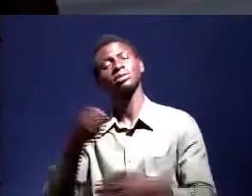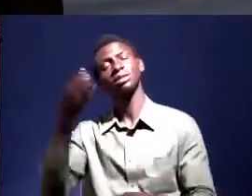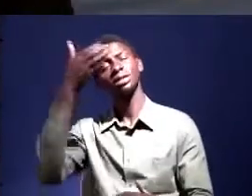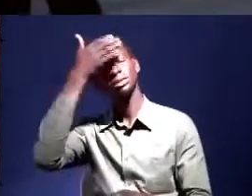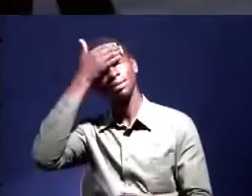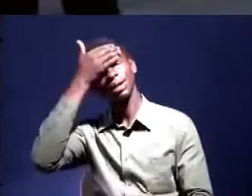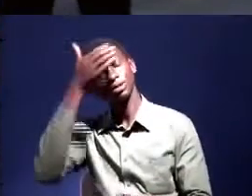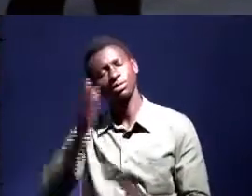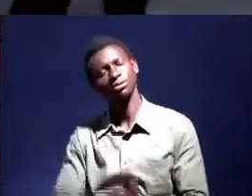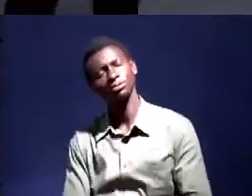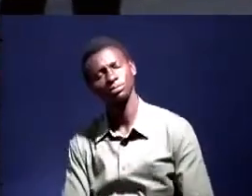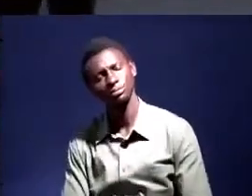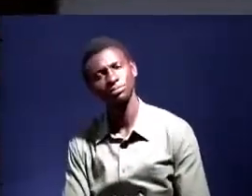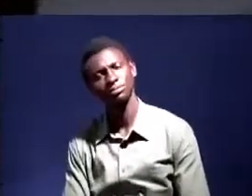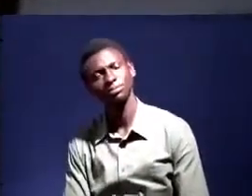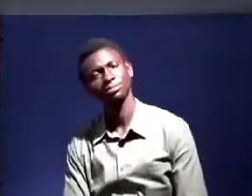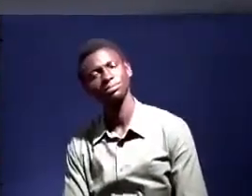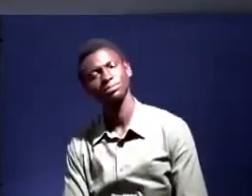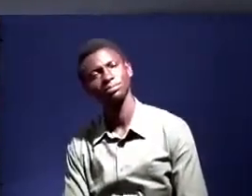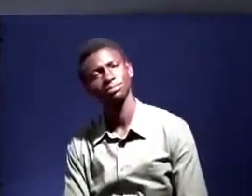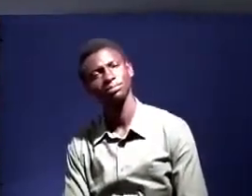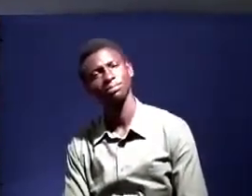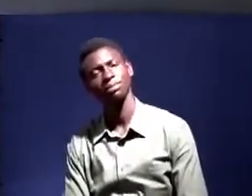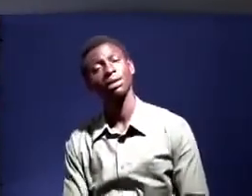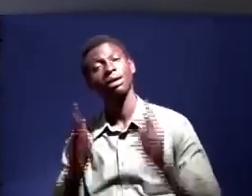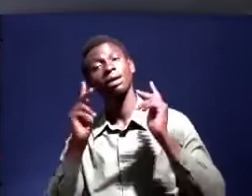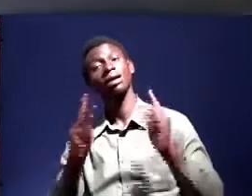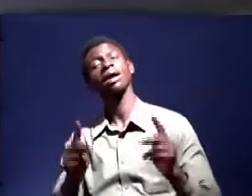just like these believers in the book of Acts.